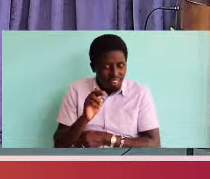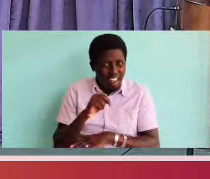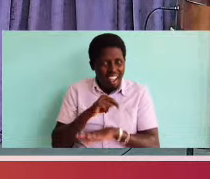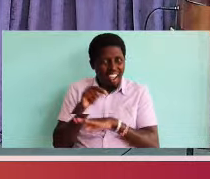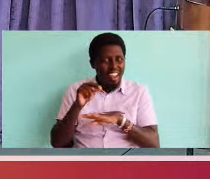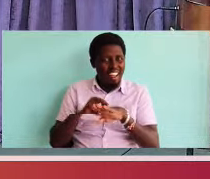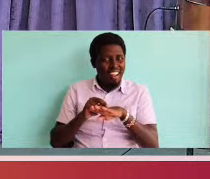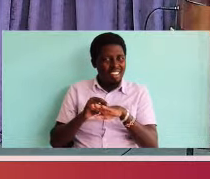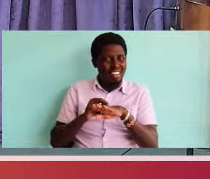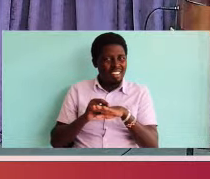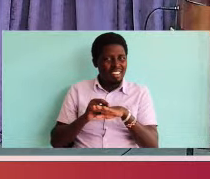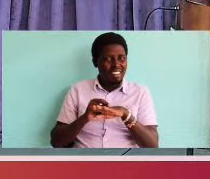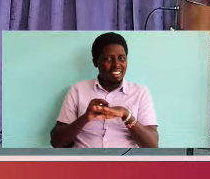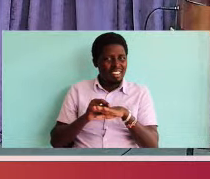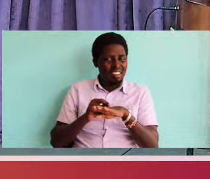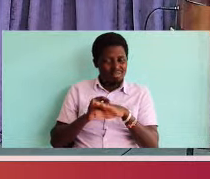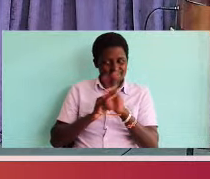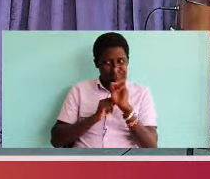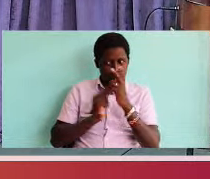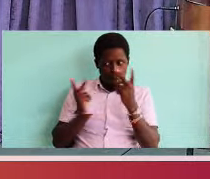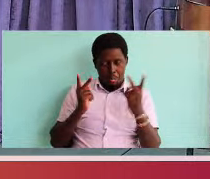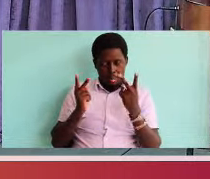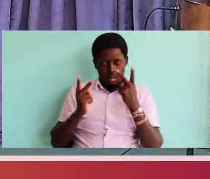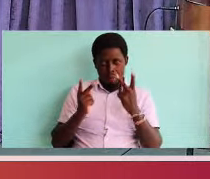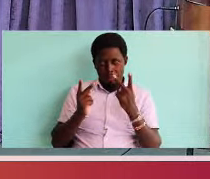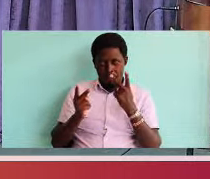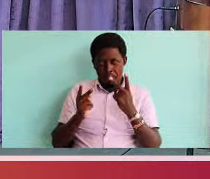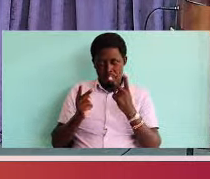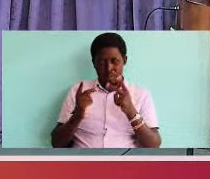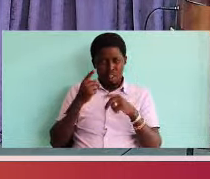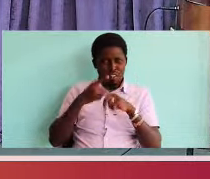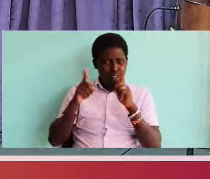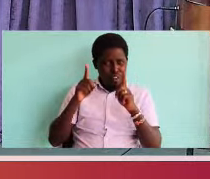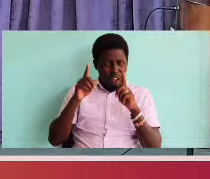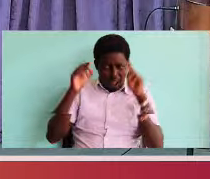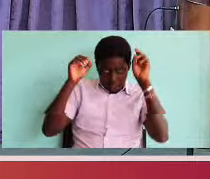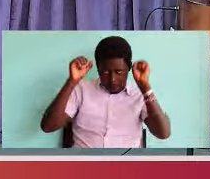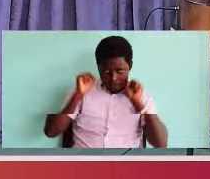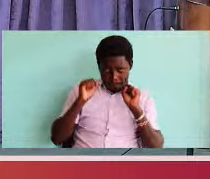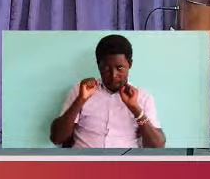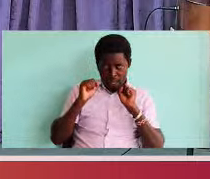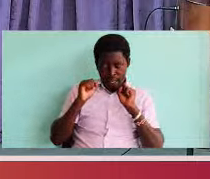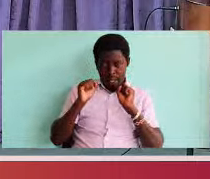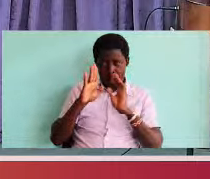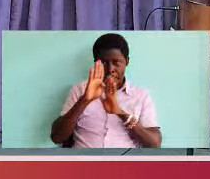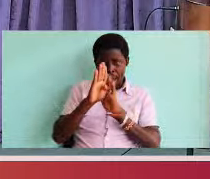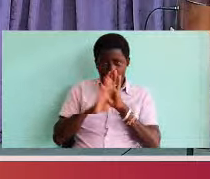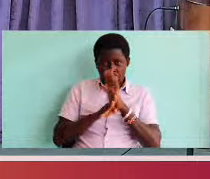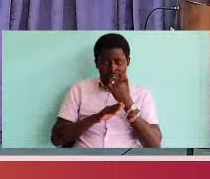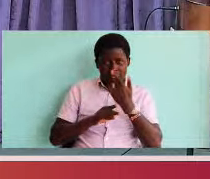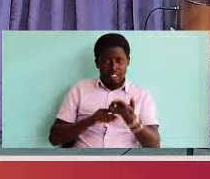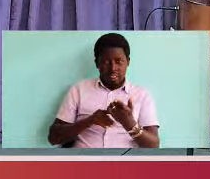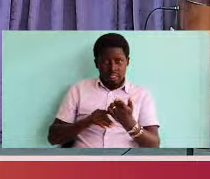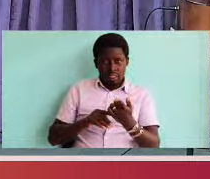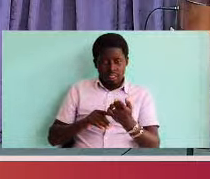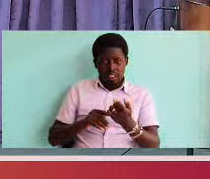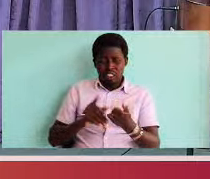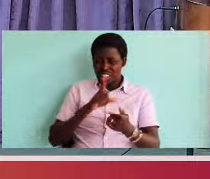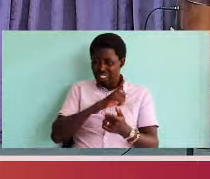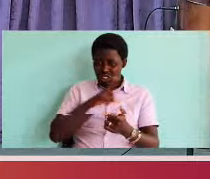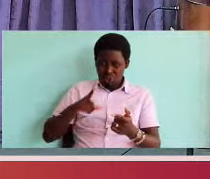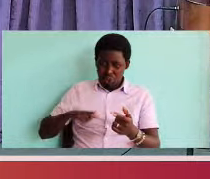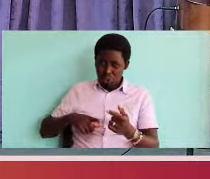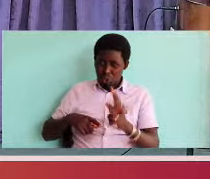at them. The Bible says that, like for Abel, the Bible says that the Lord looked